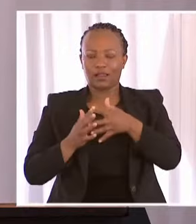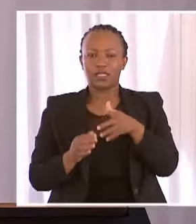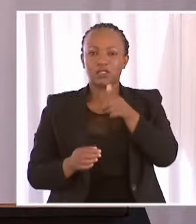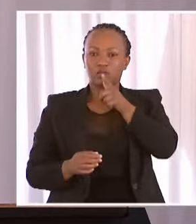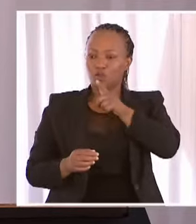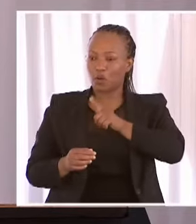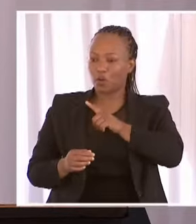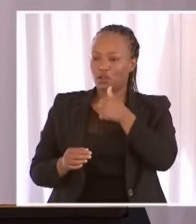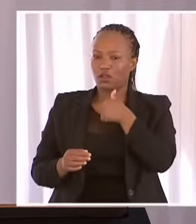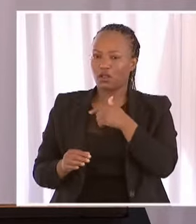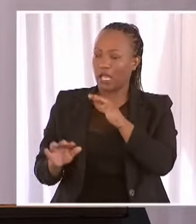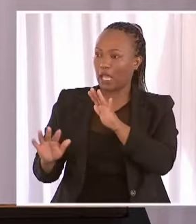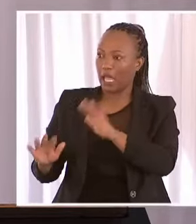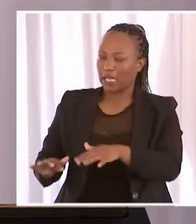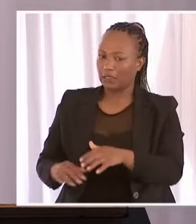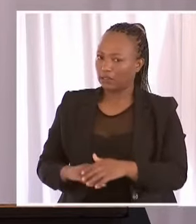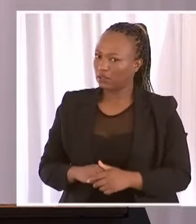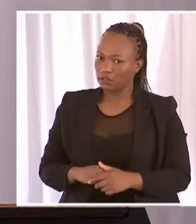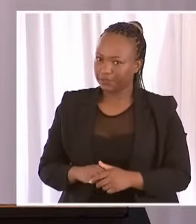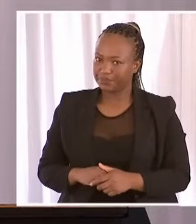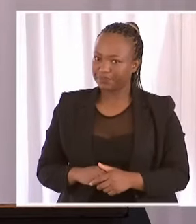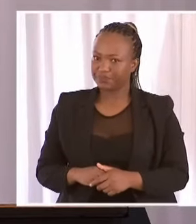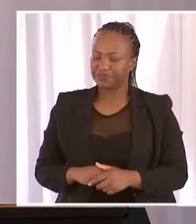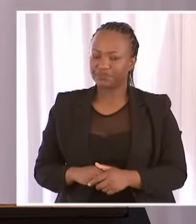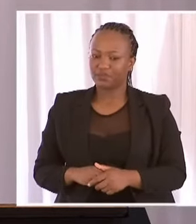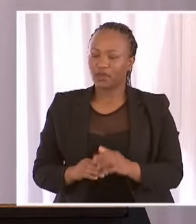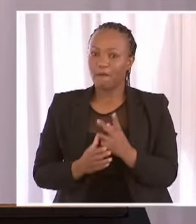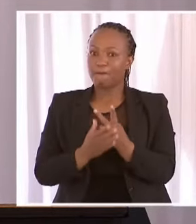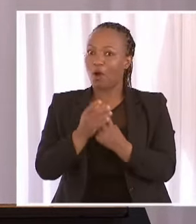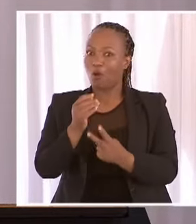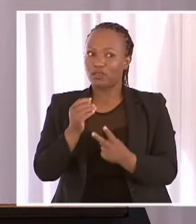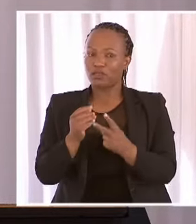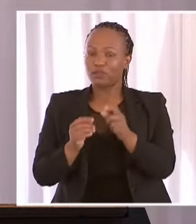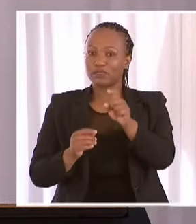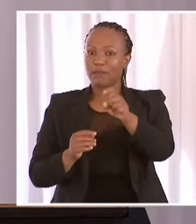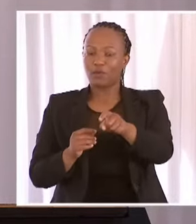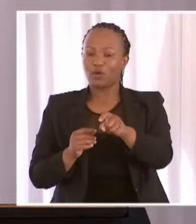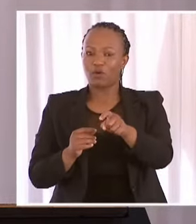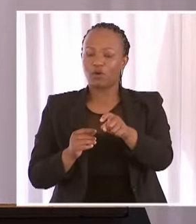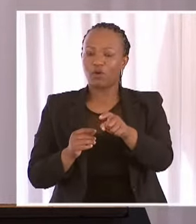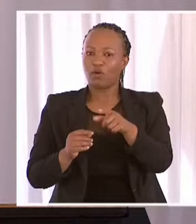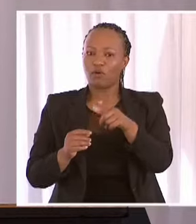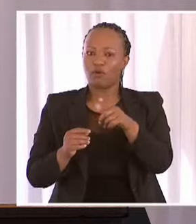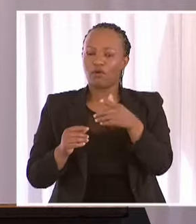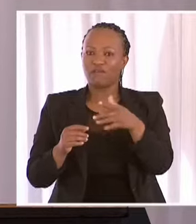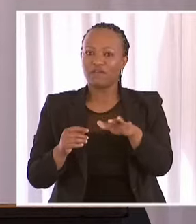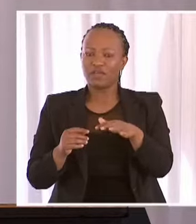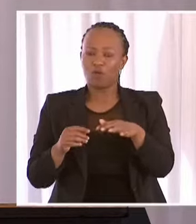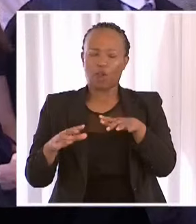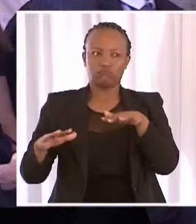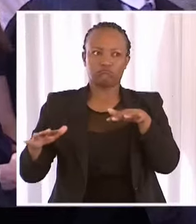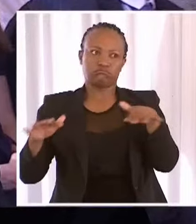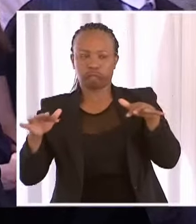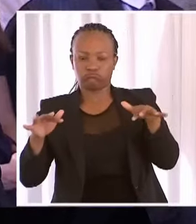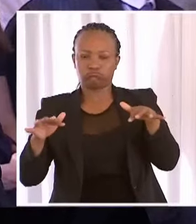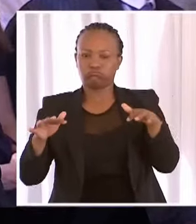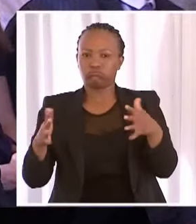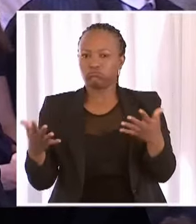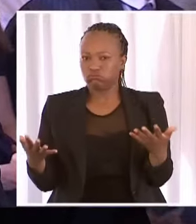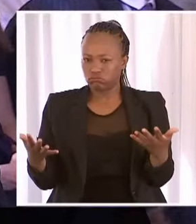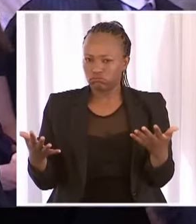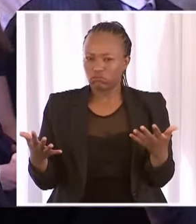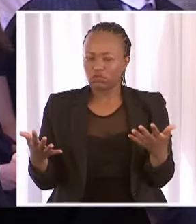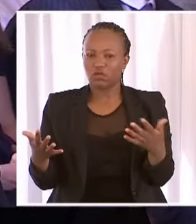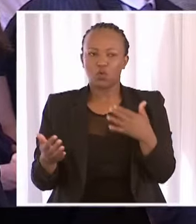said, "Hey man, we both could have been caught by the Grim Reaper. Who